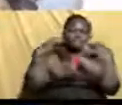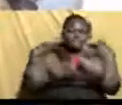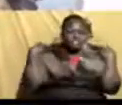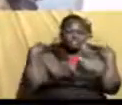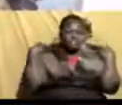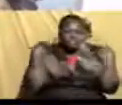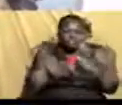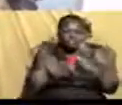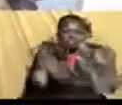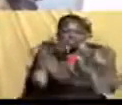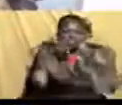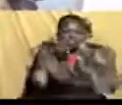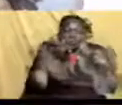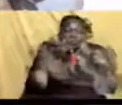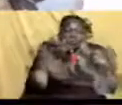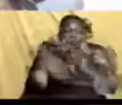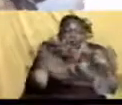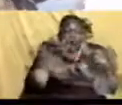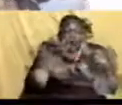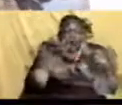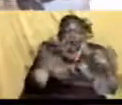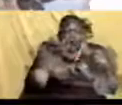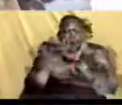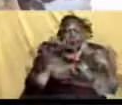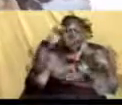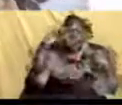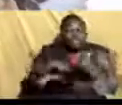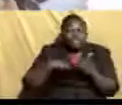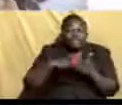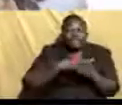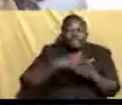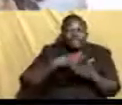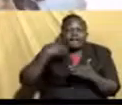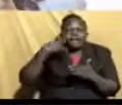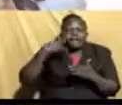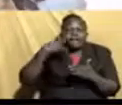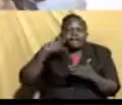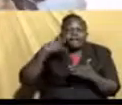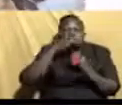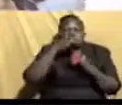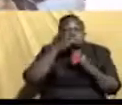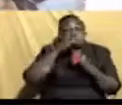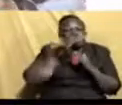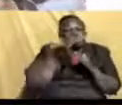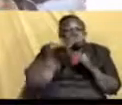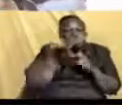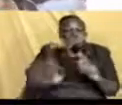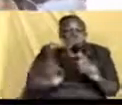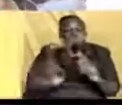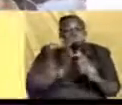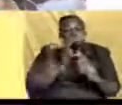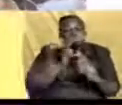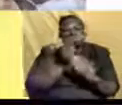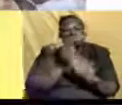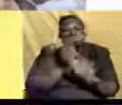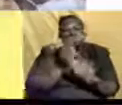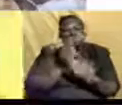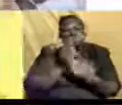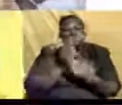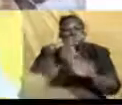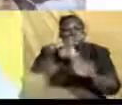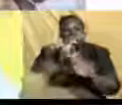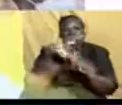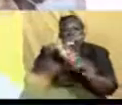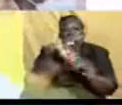what the High Court was really attempting to bring out when it gave the four-step process of amending the